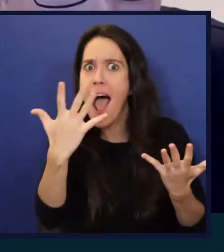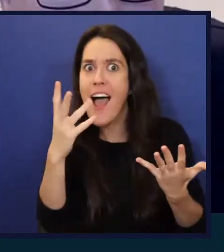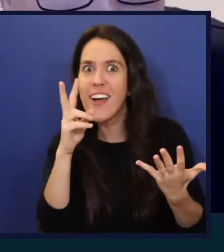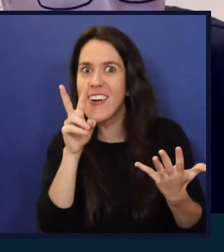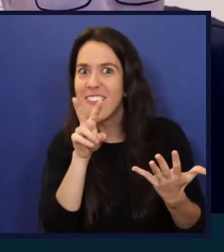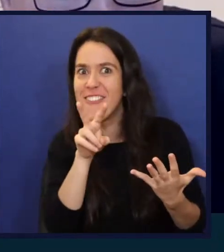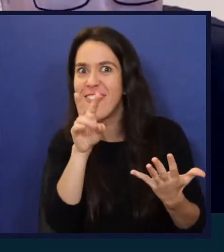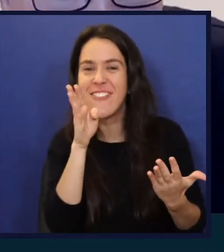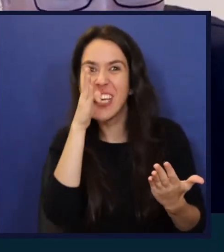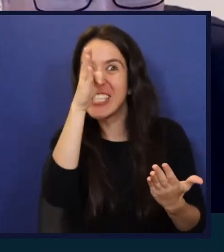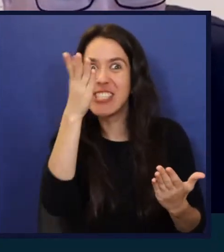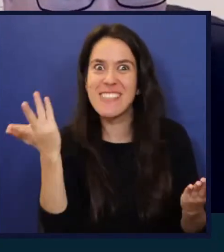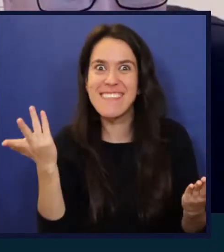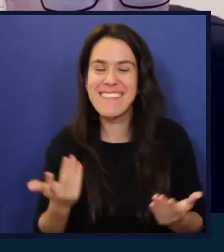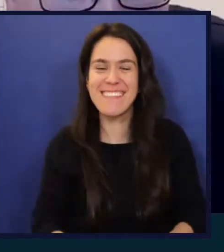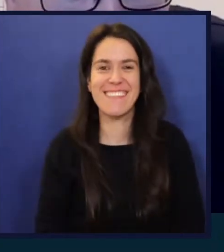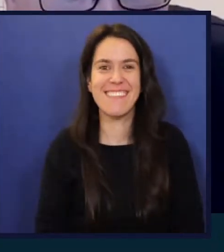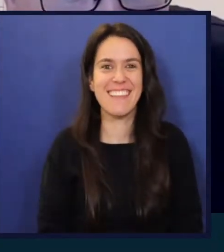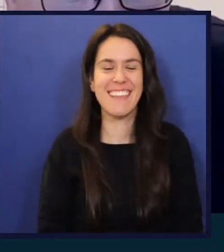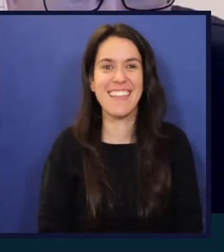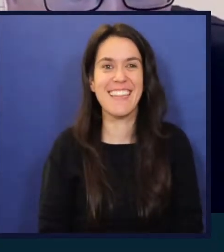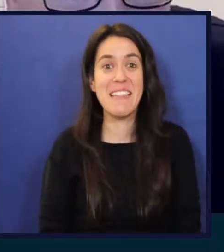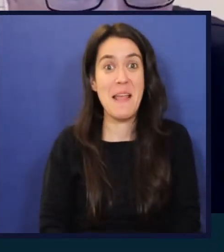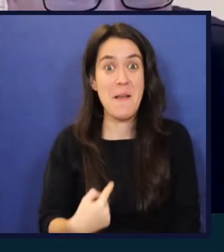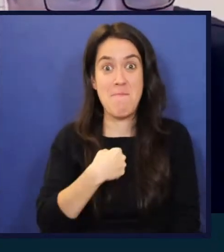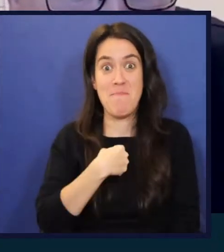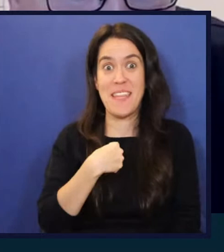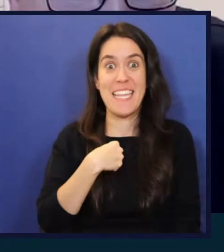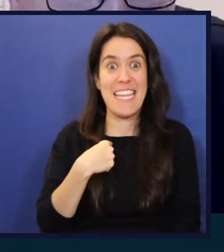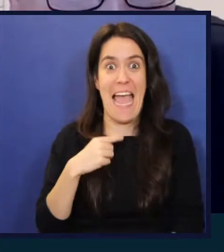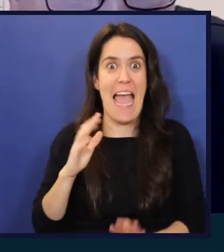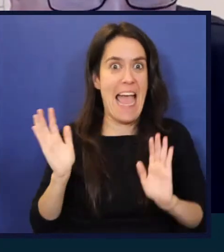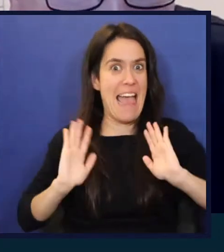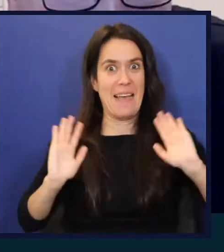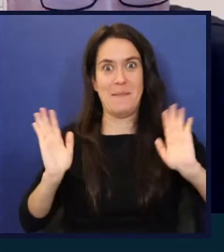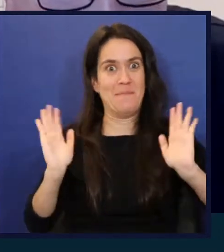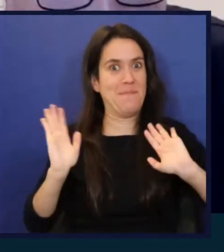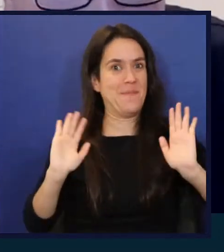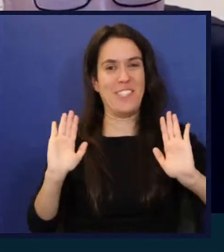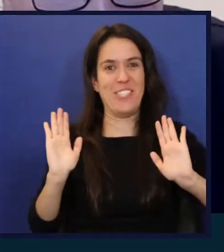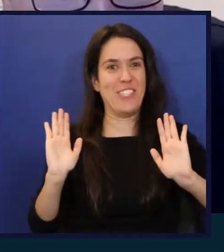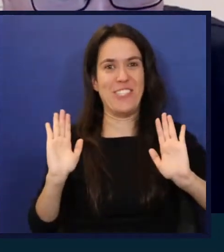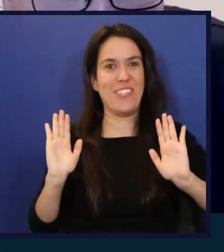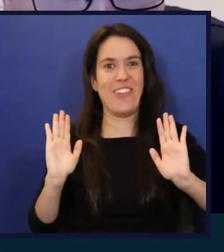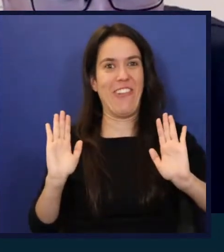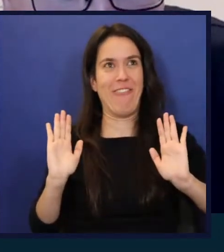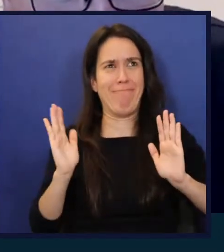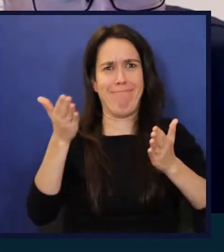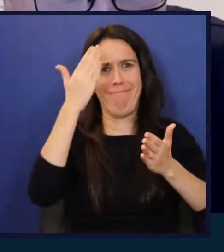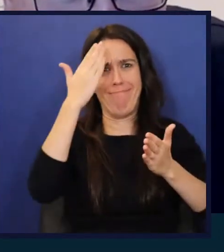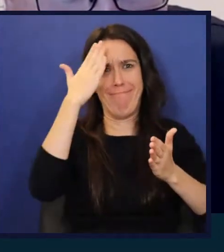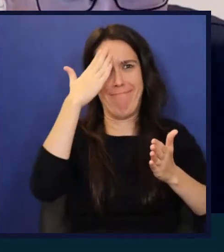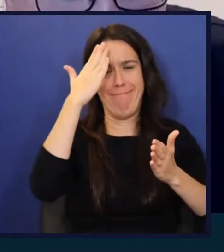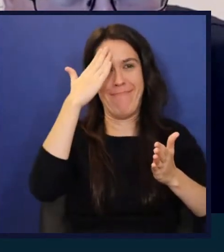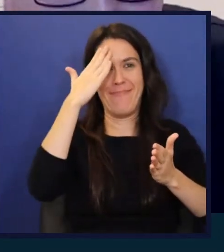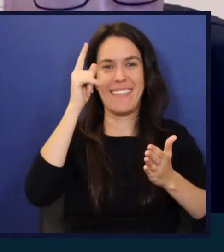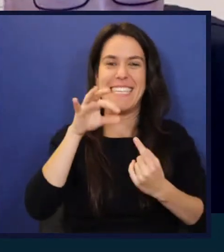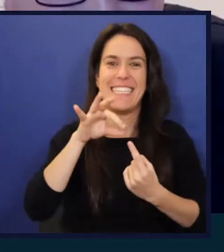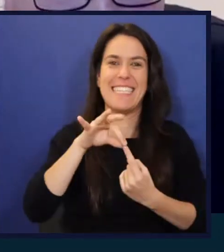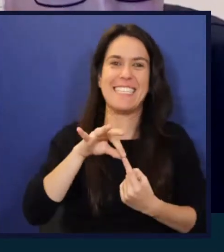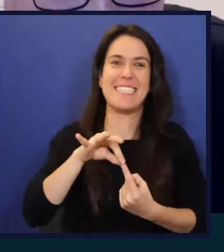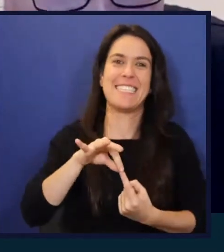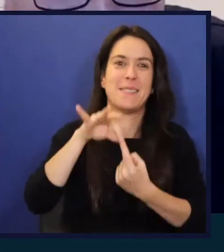available? How about, I'm not, it is, of course, as you know, specific dates are always a